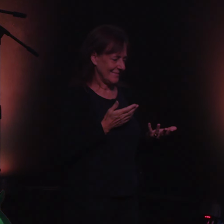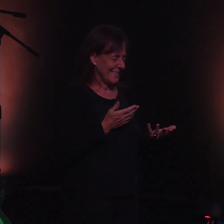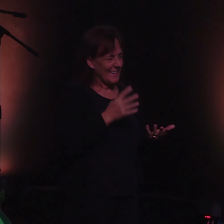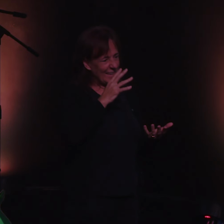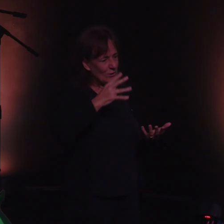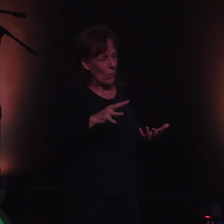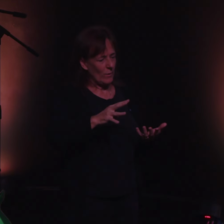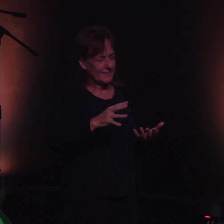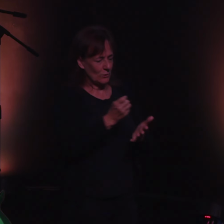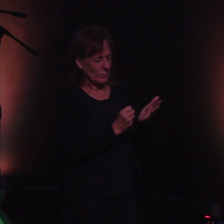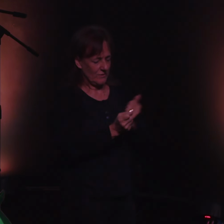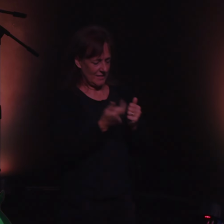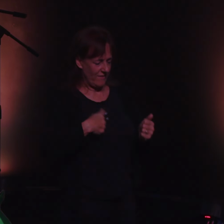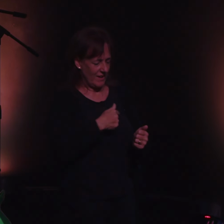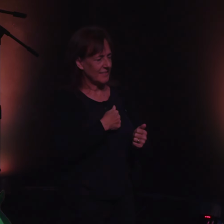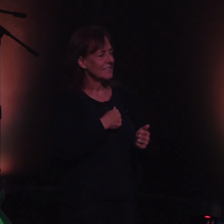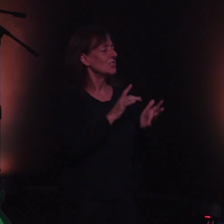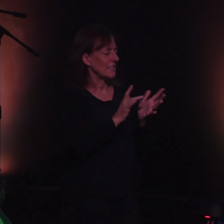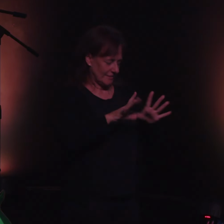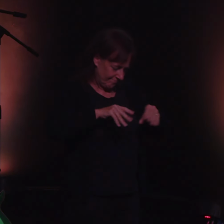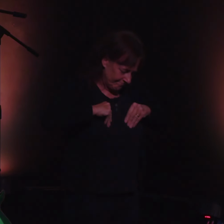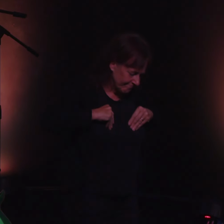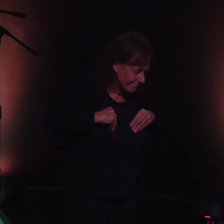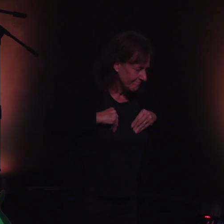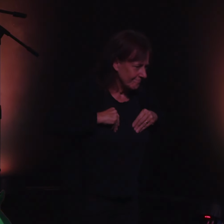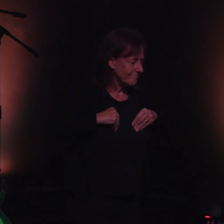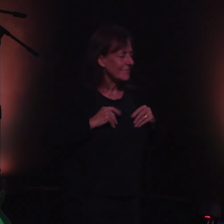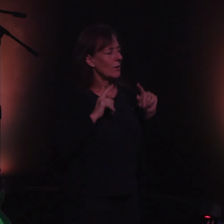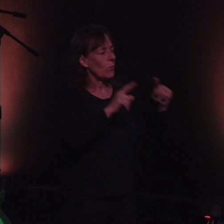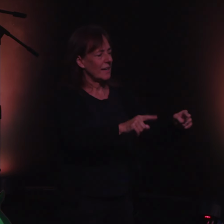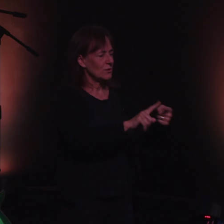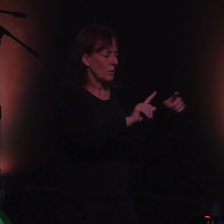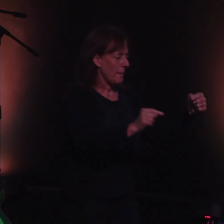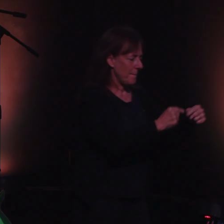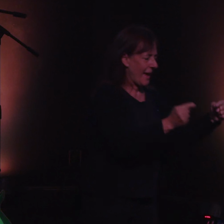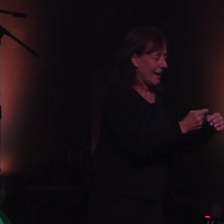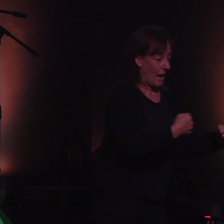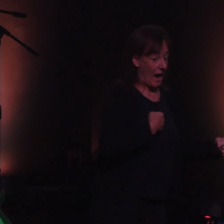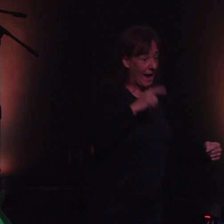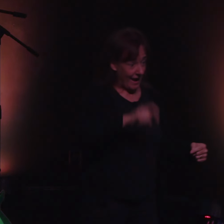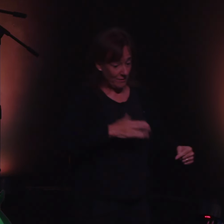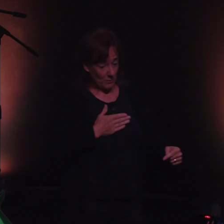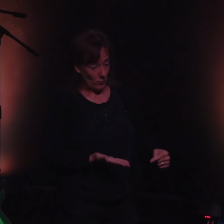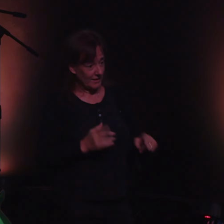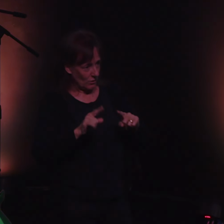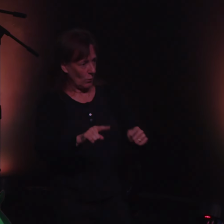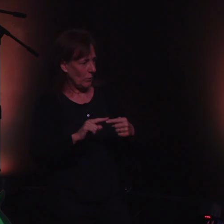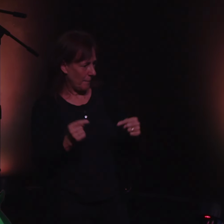crucifixion of the cross. Jesus went to the pain for me. May I always be willing to do the same for other